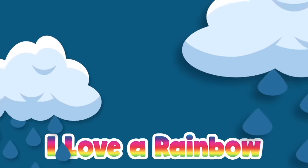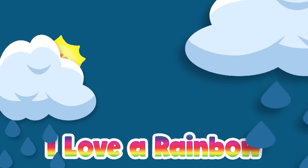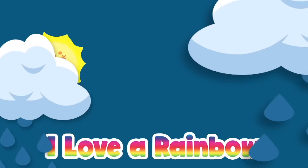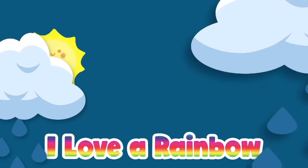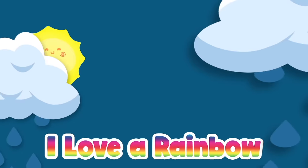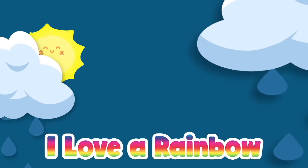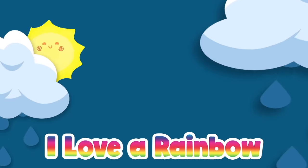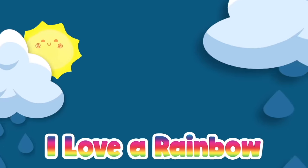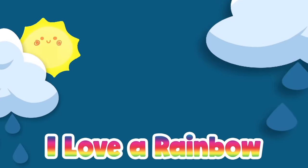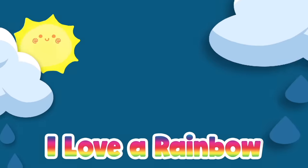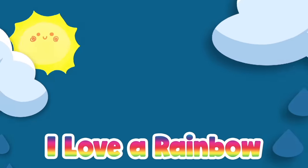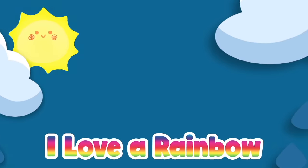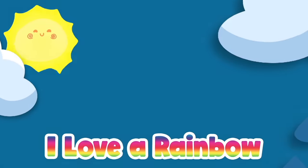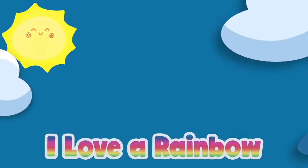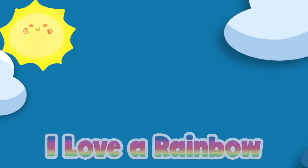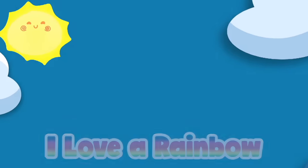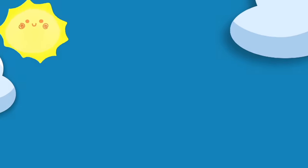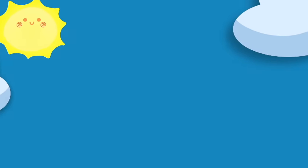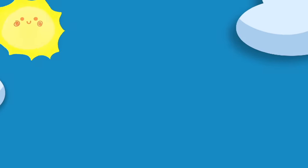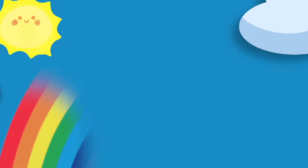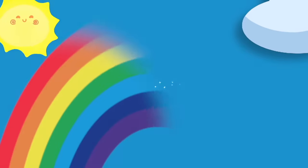Bye.